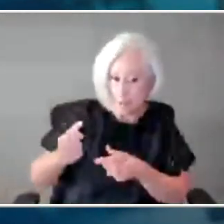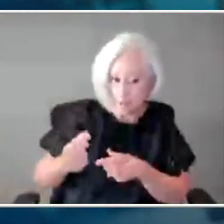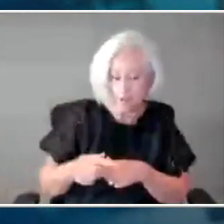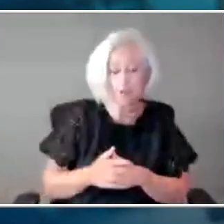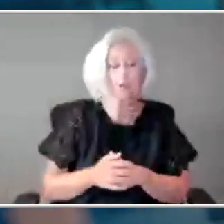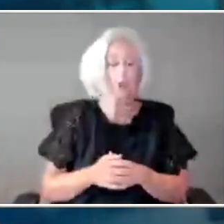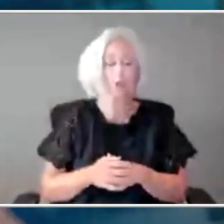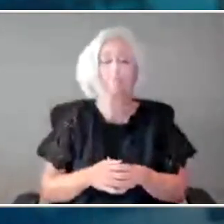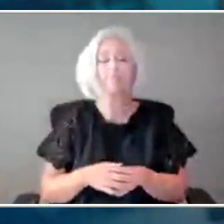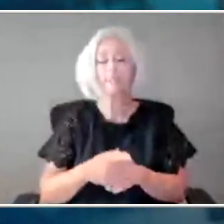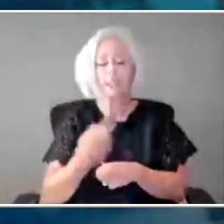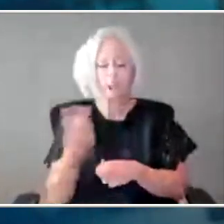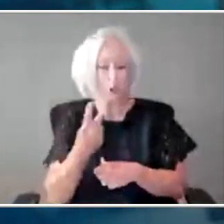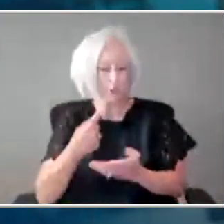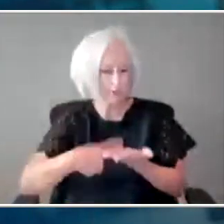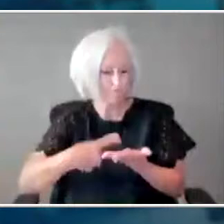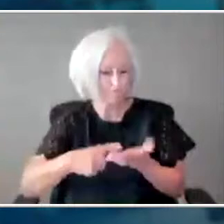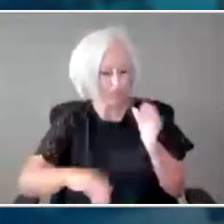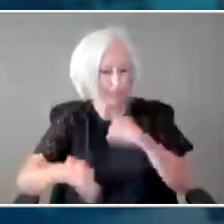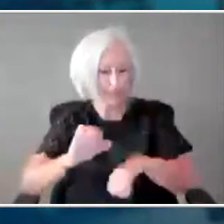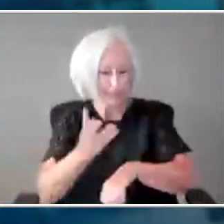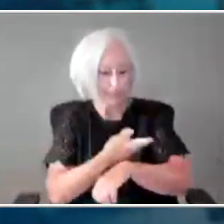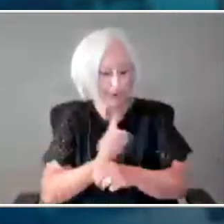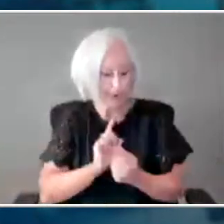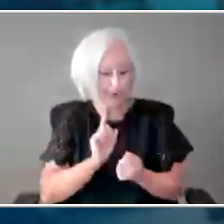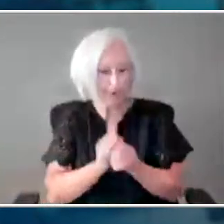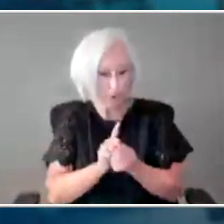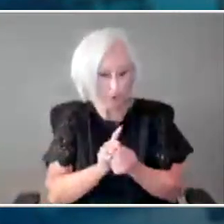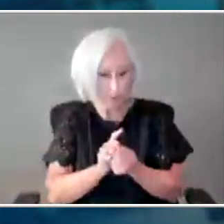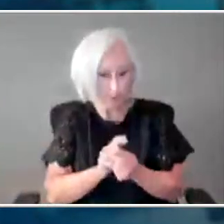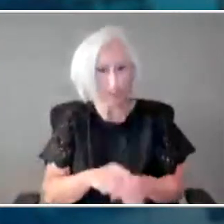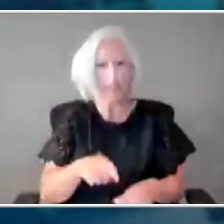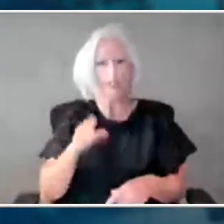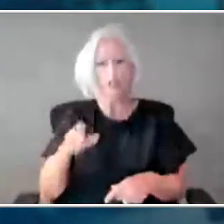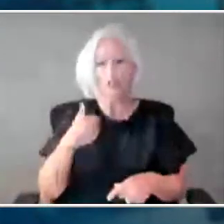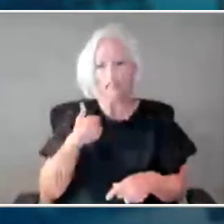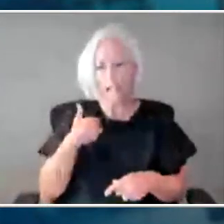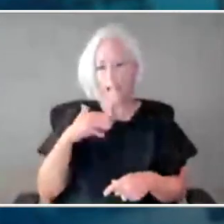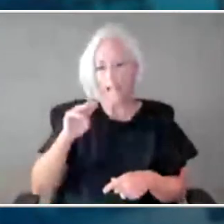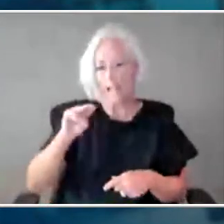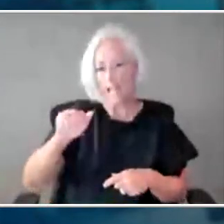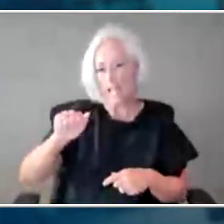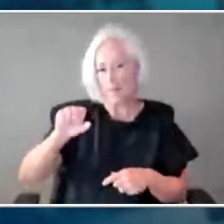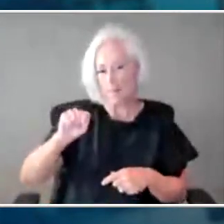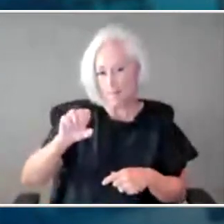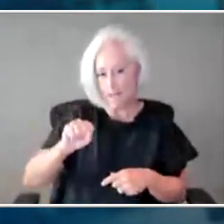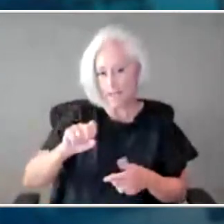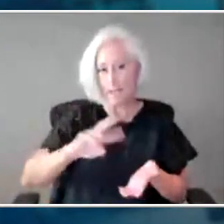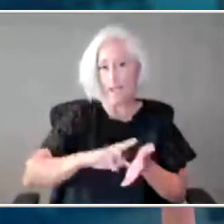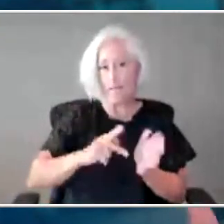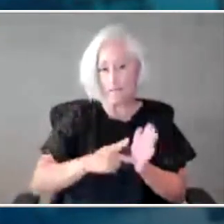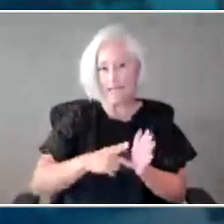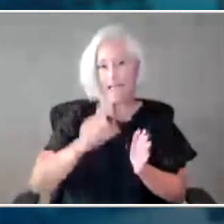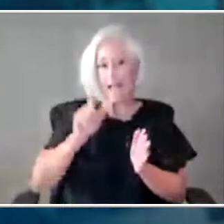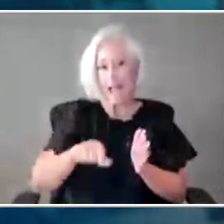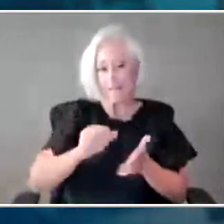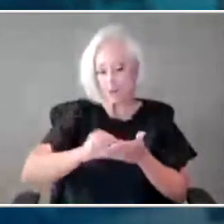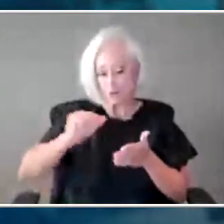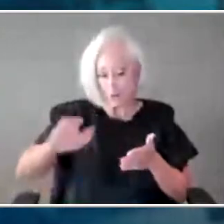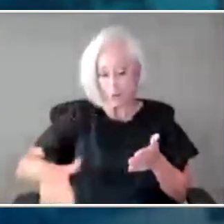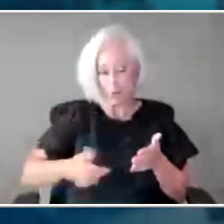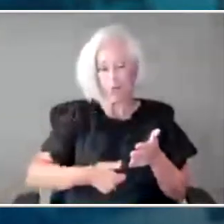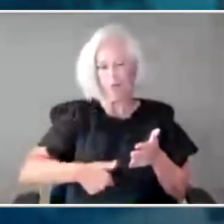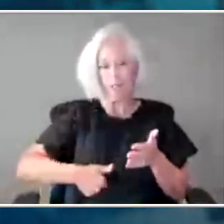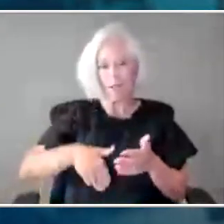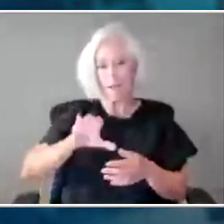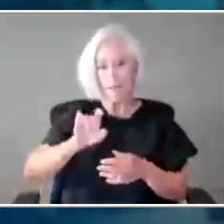about chemo is when she first came to meet me, she had a mass up in an area that probably would have involved removing part of her pancreas and her spleen and potentially a piece of